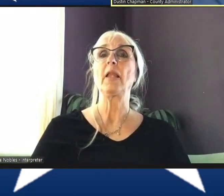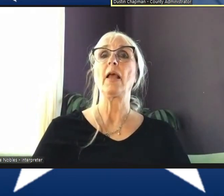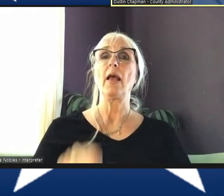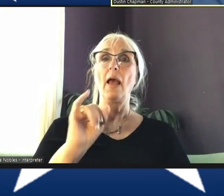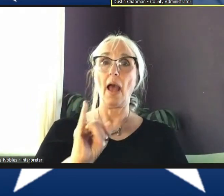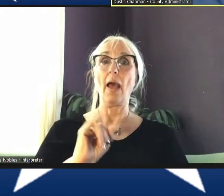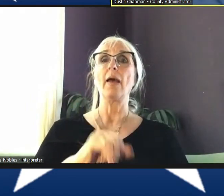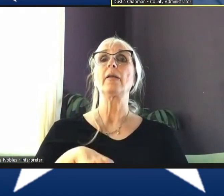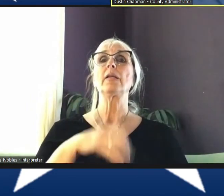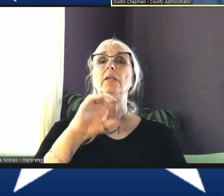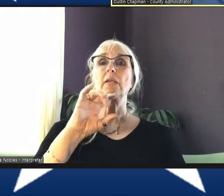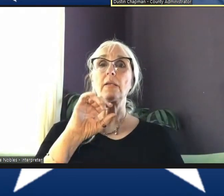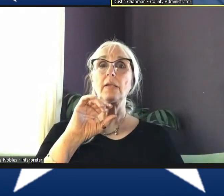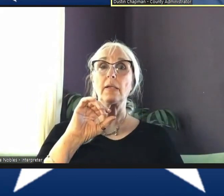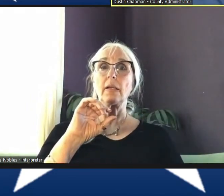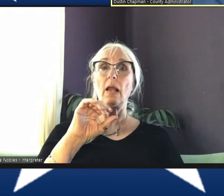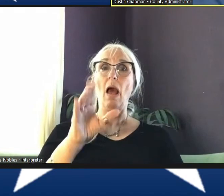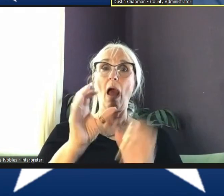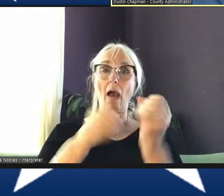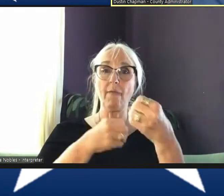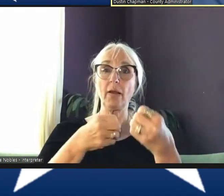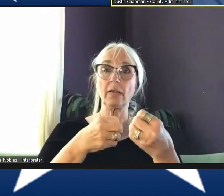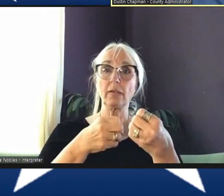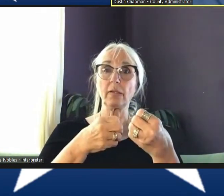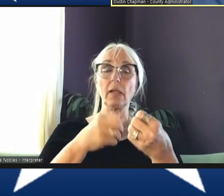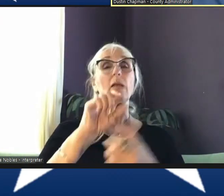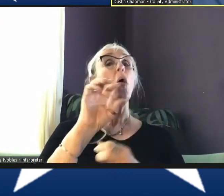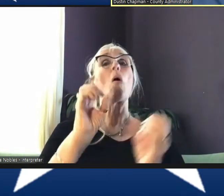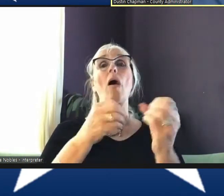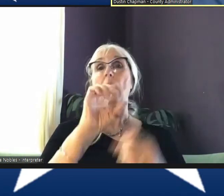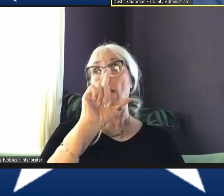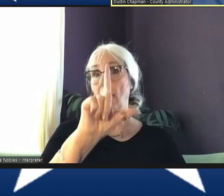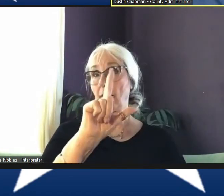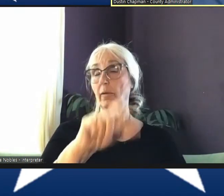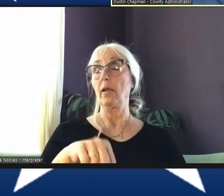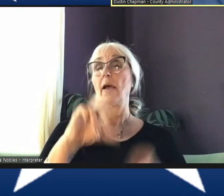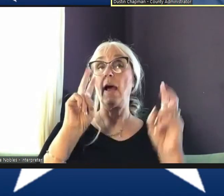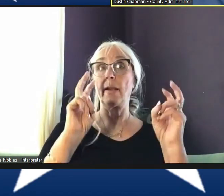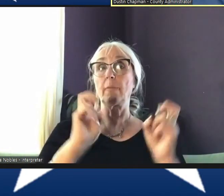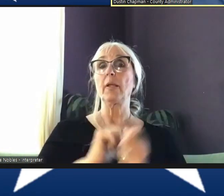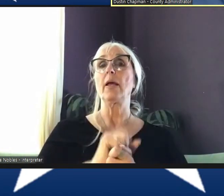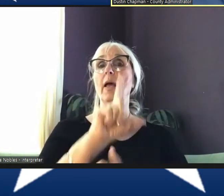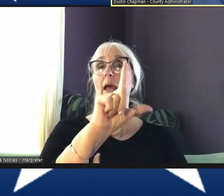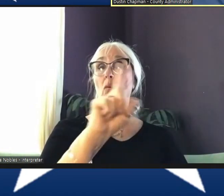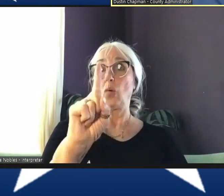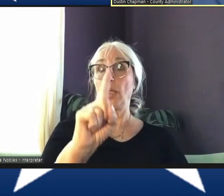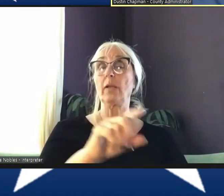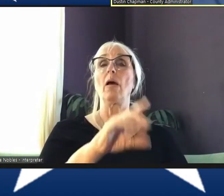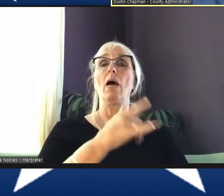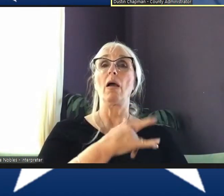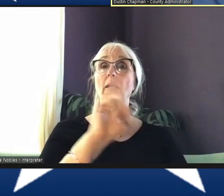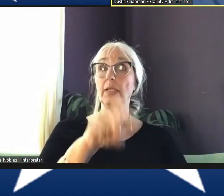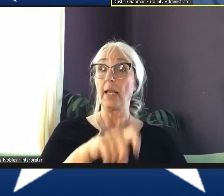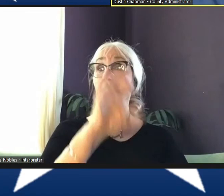Office Specific Requests, item L, Department Office Specific Requests, L1, Heart of Texas Fair, Extraco Event Center, authorization